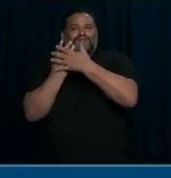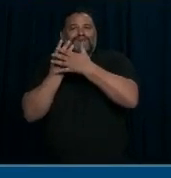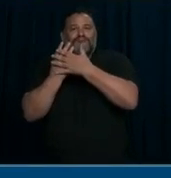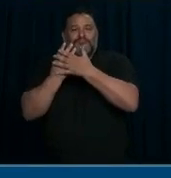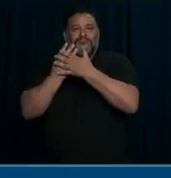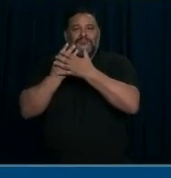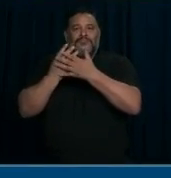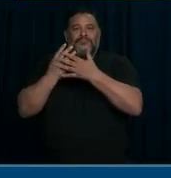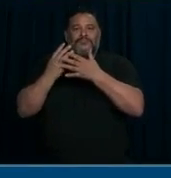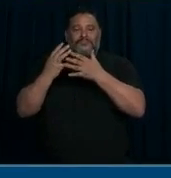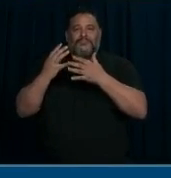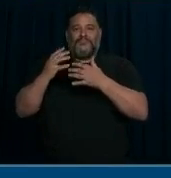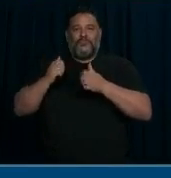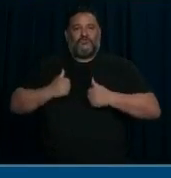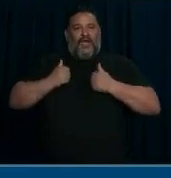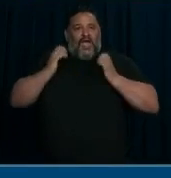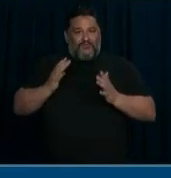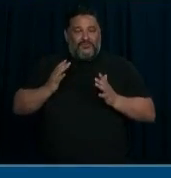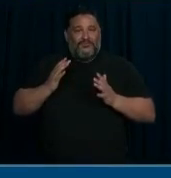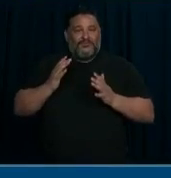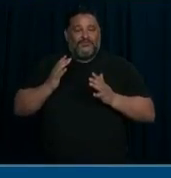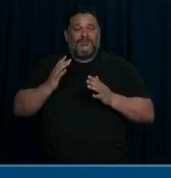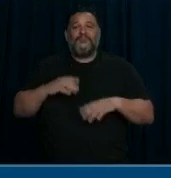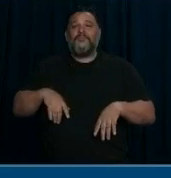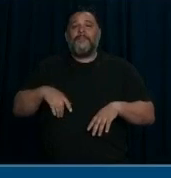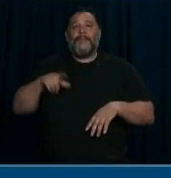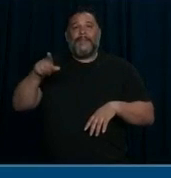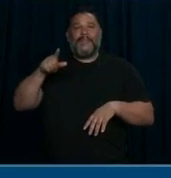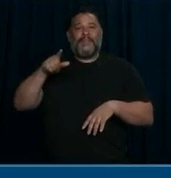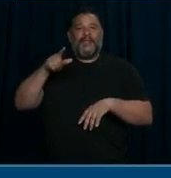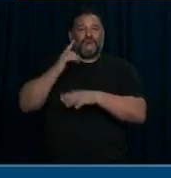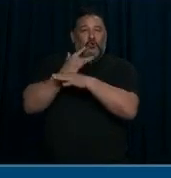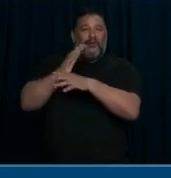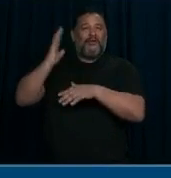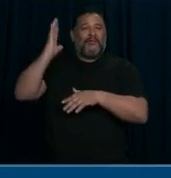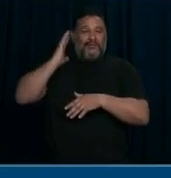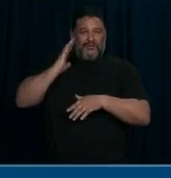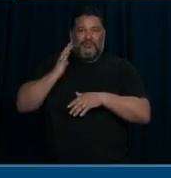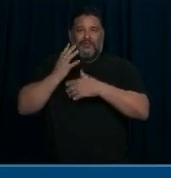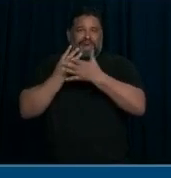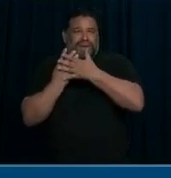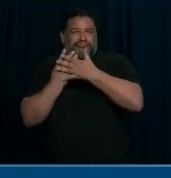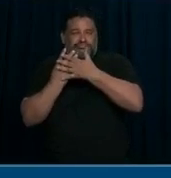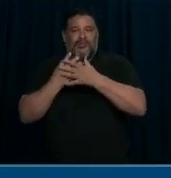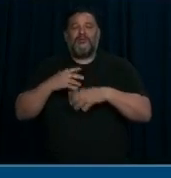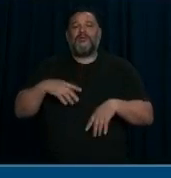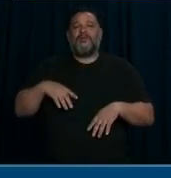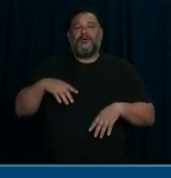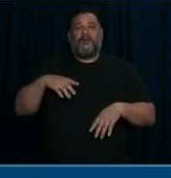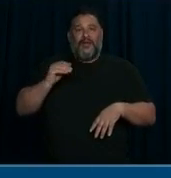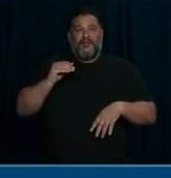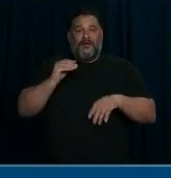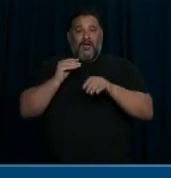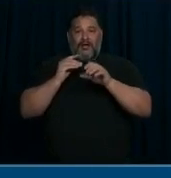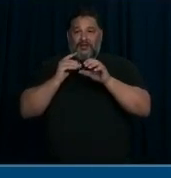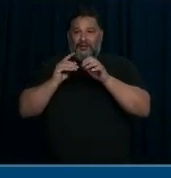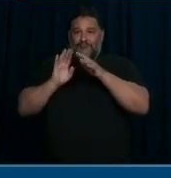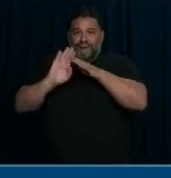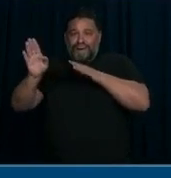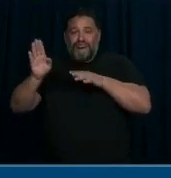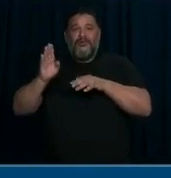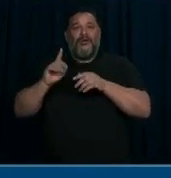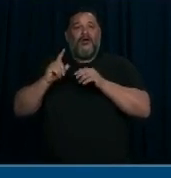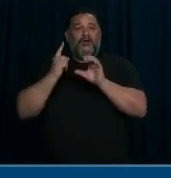communism. And so no one will fight harder to make sure that we protect our democracy